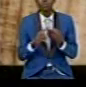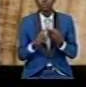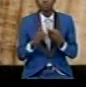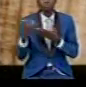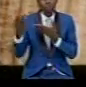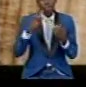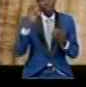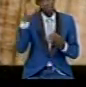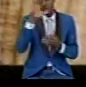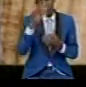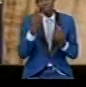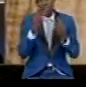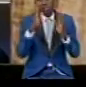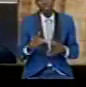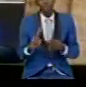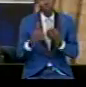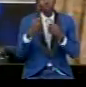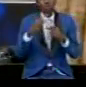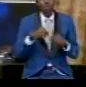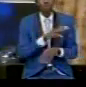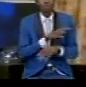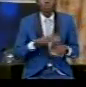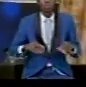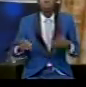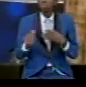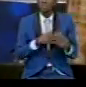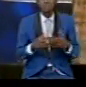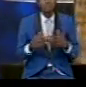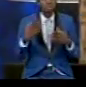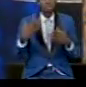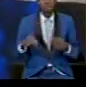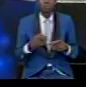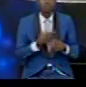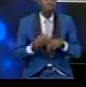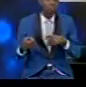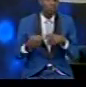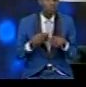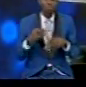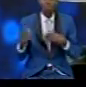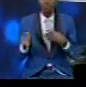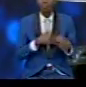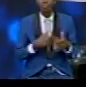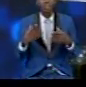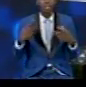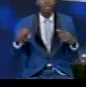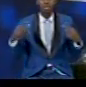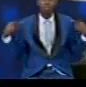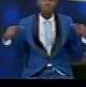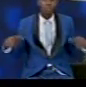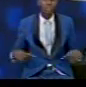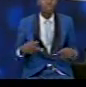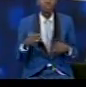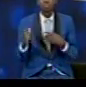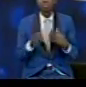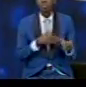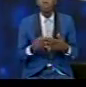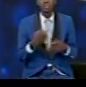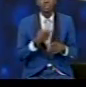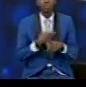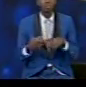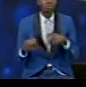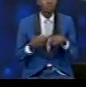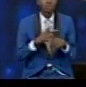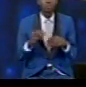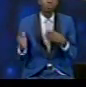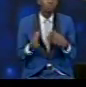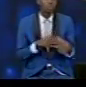to Christ, in spite of affliction, in spite of infirmity, in spite of persecution, in